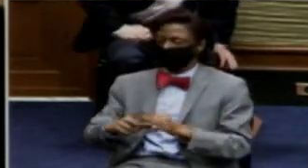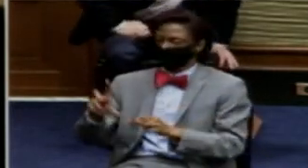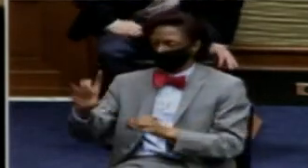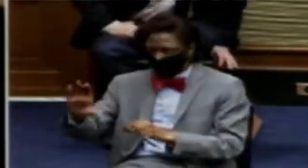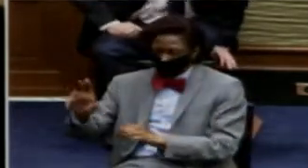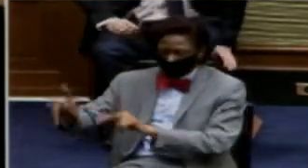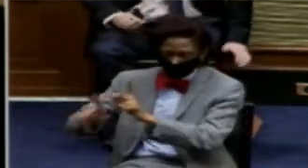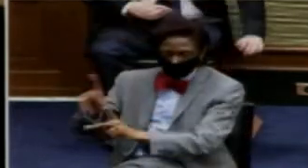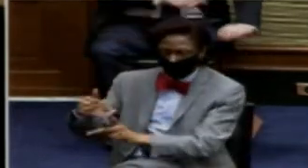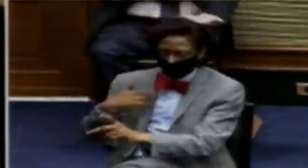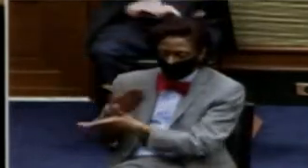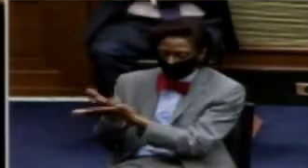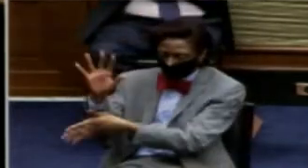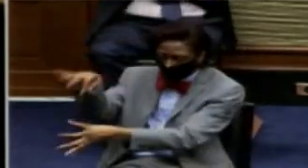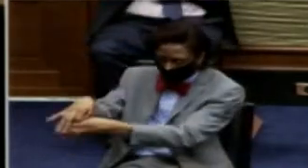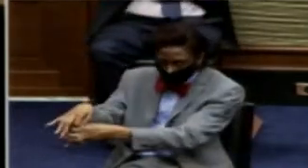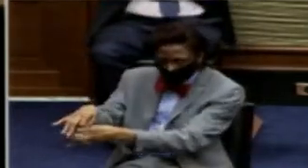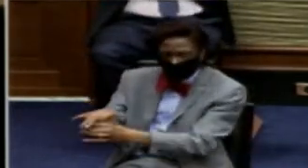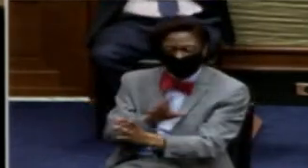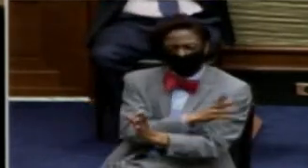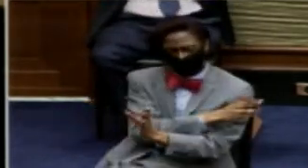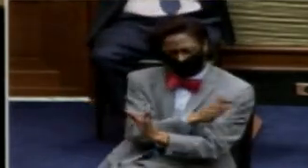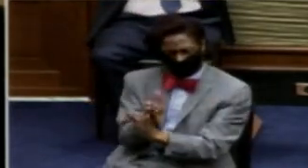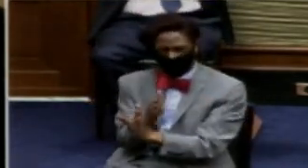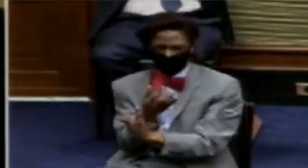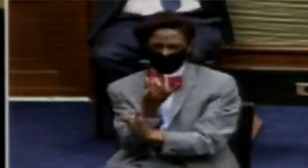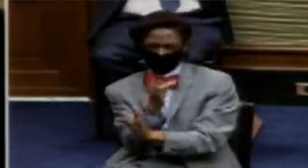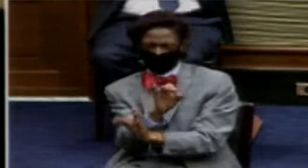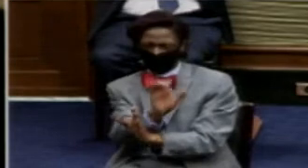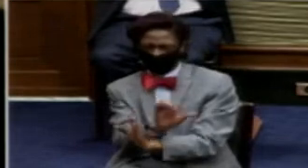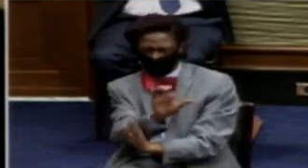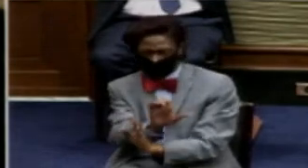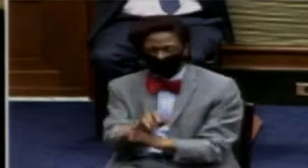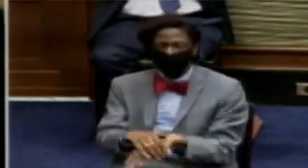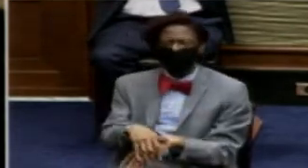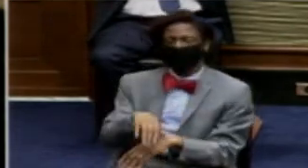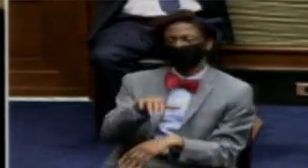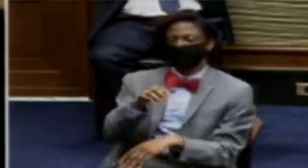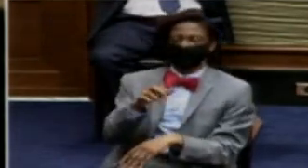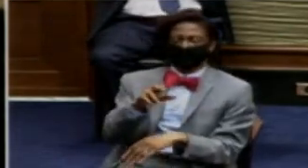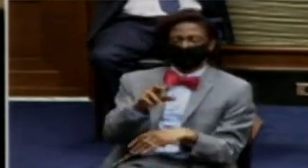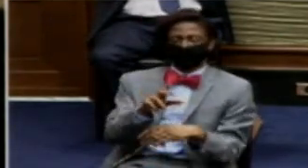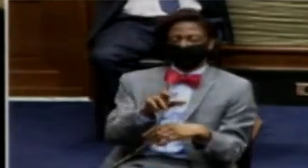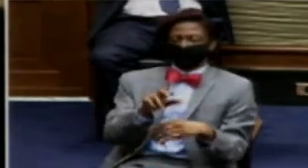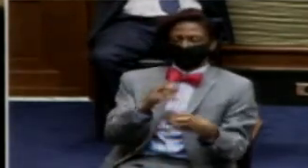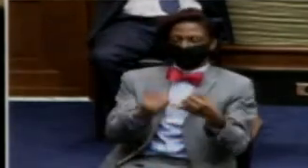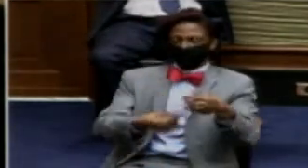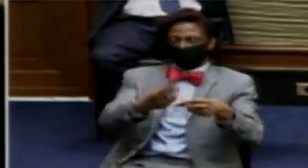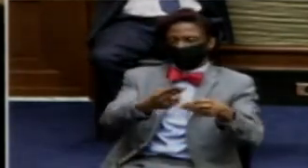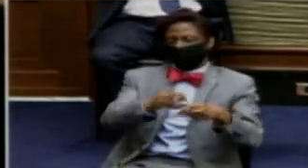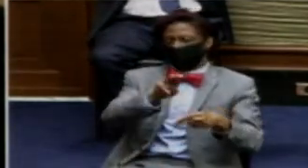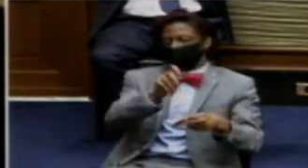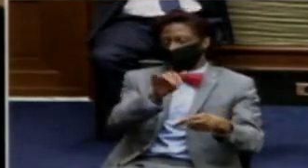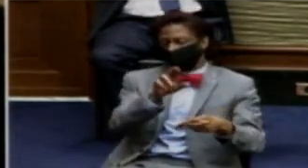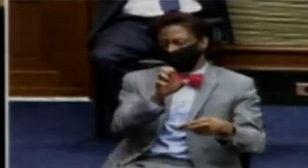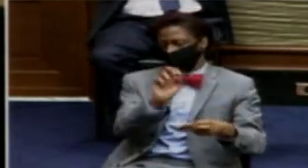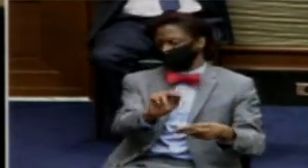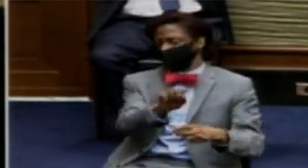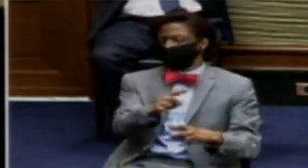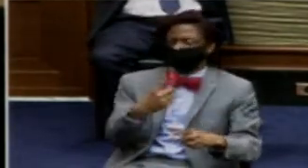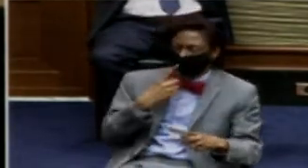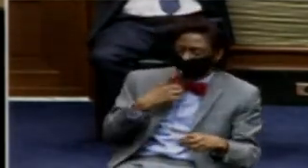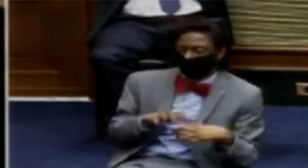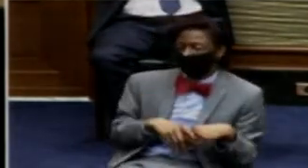residents toward the end of the 19th century, Alabama Senator John Tyler Morgan argued that rather than